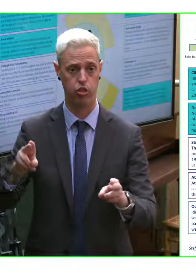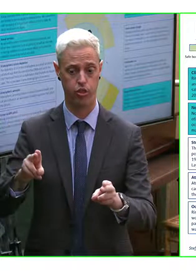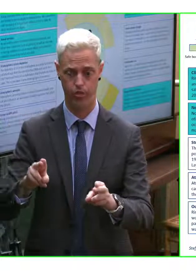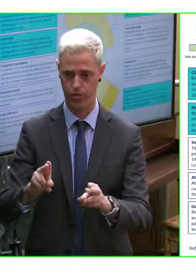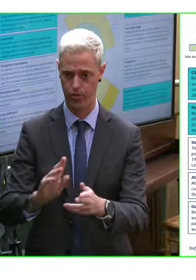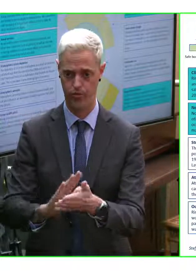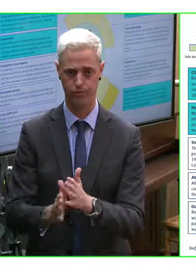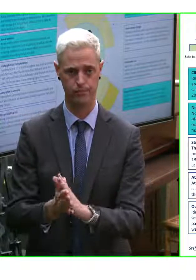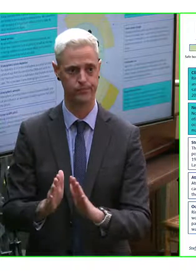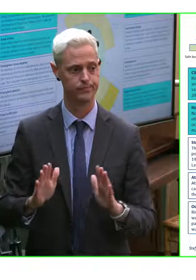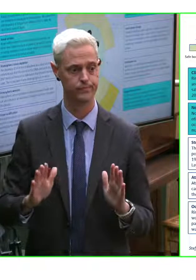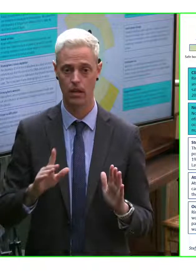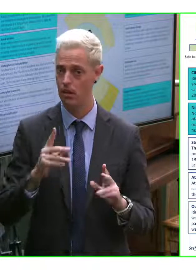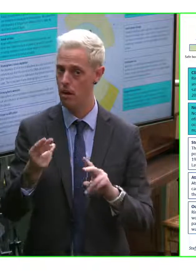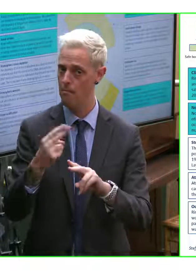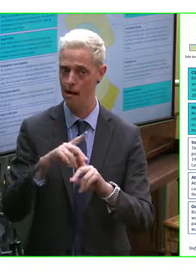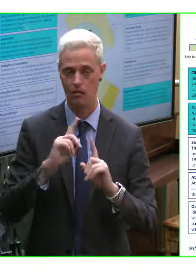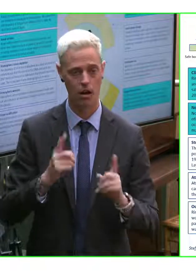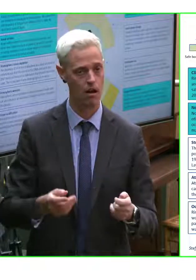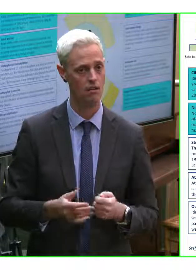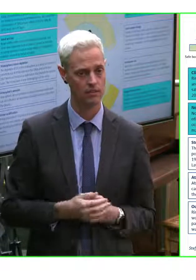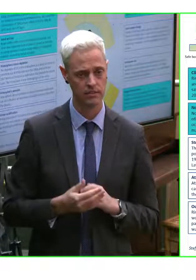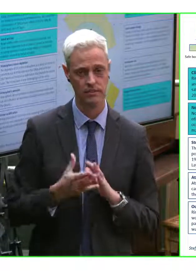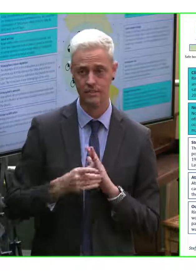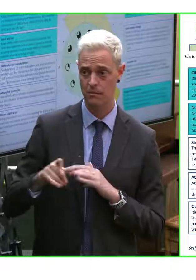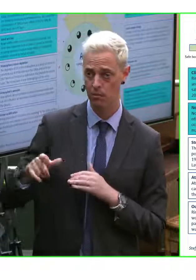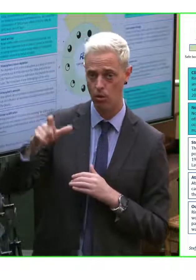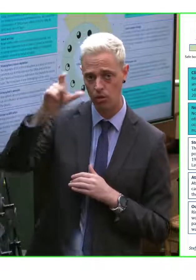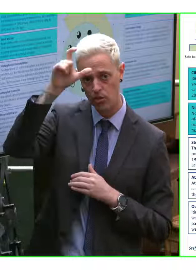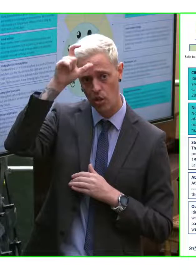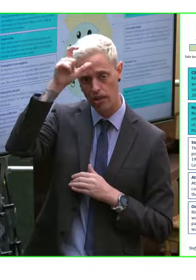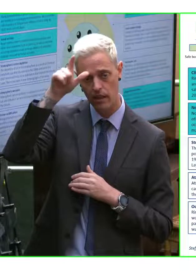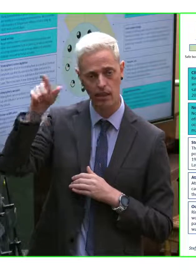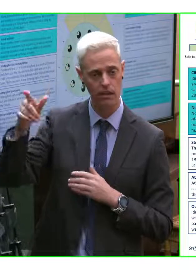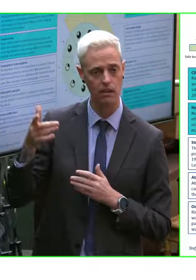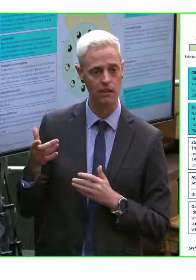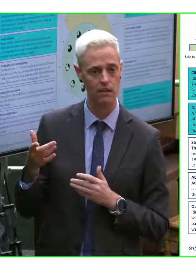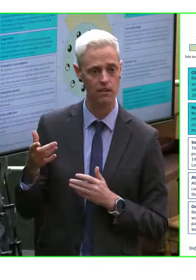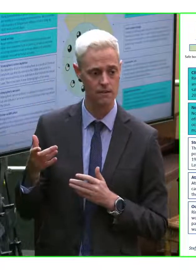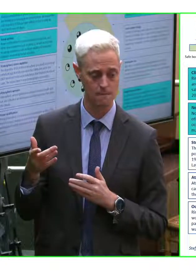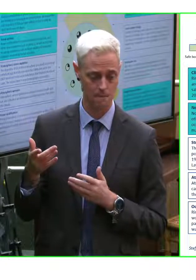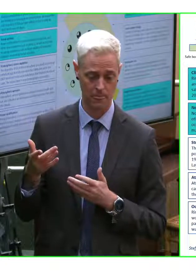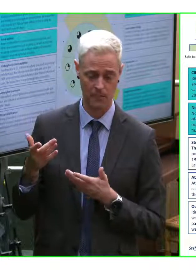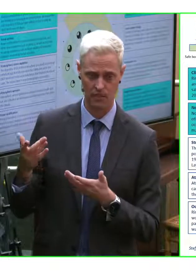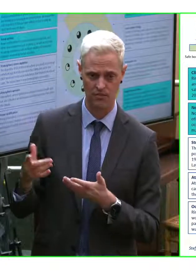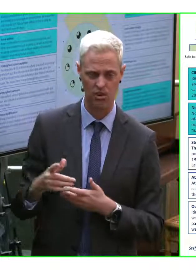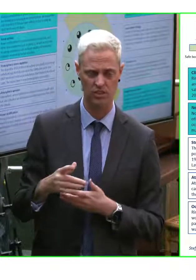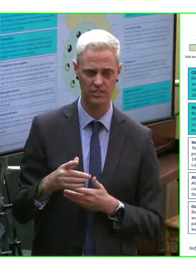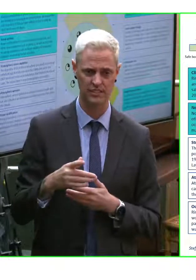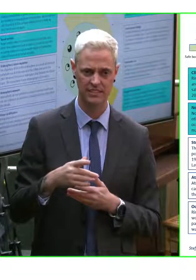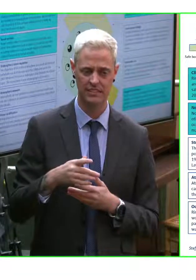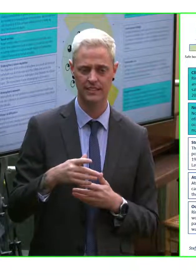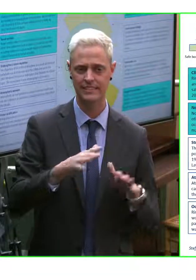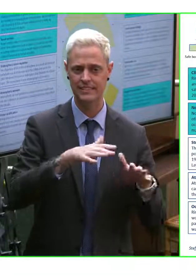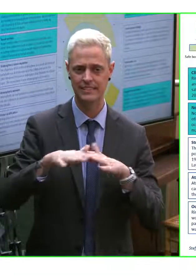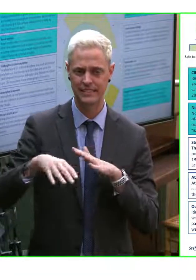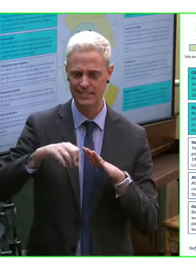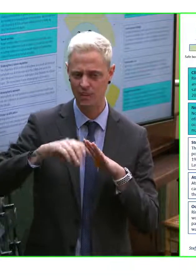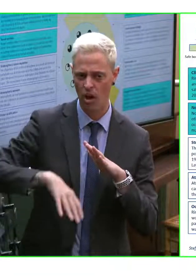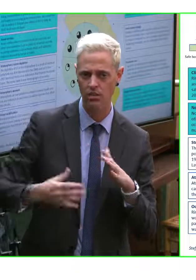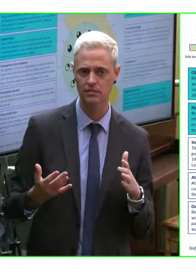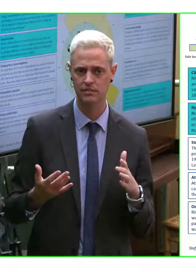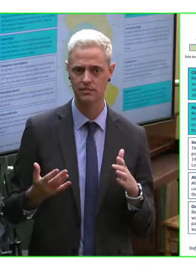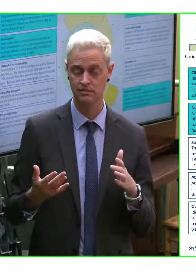already seeing in places like Turkey, Marmaris, this issue with what they call sea snot, basically algal